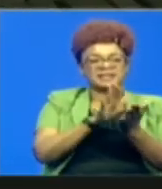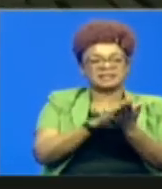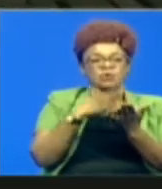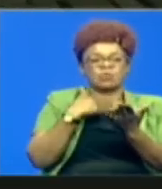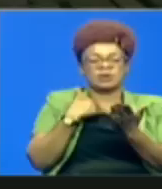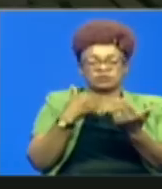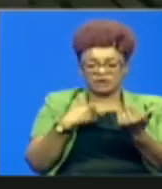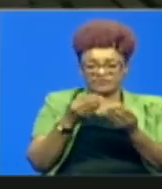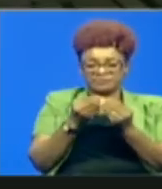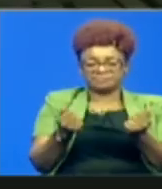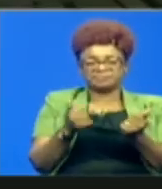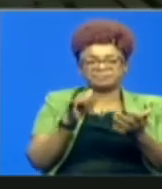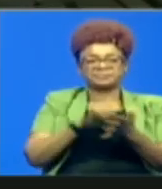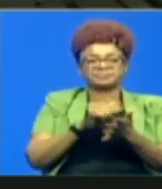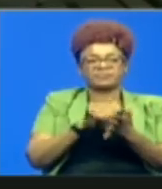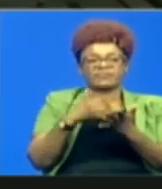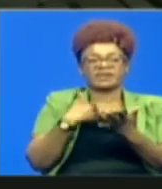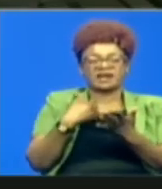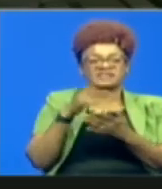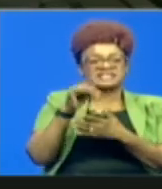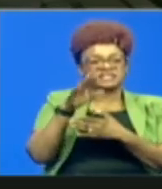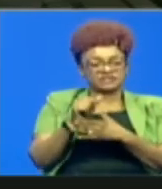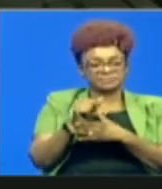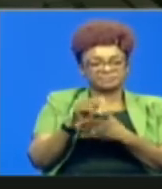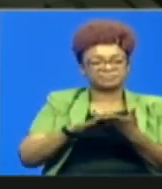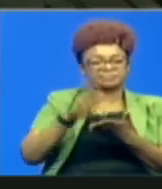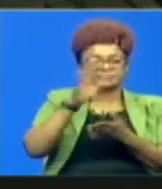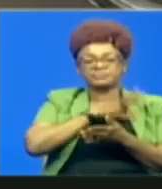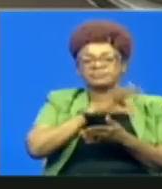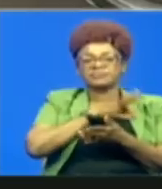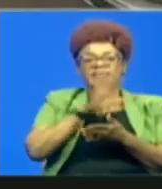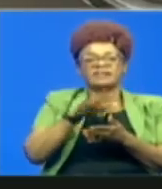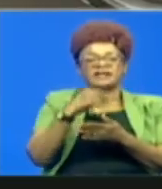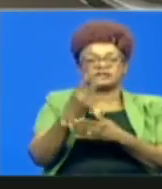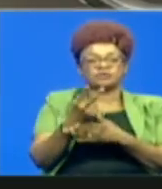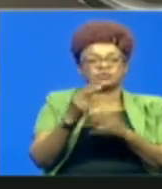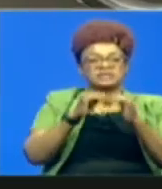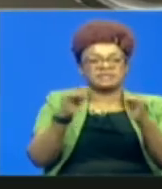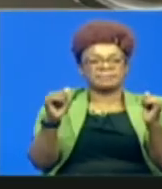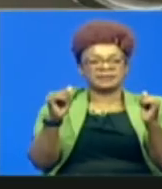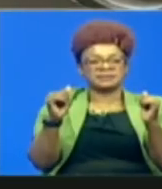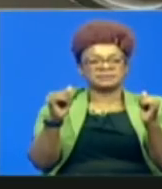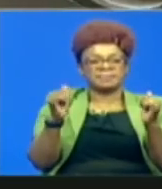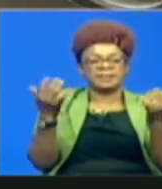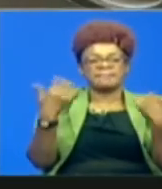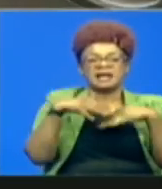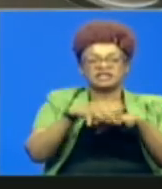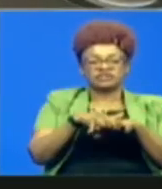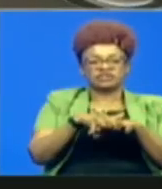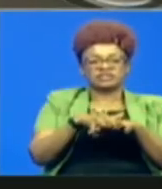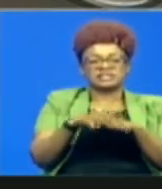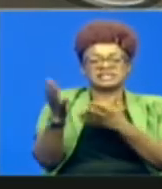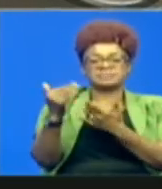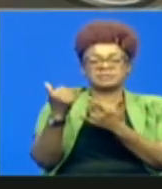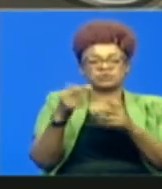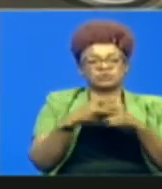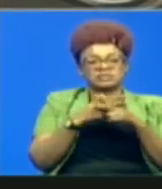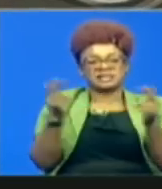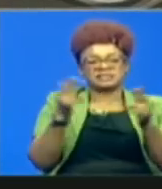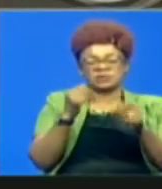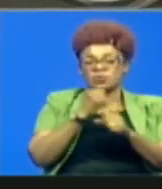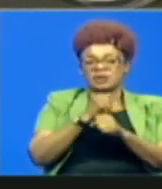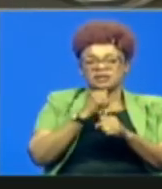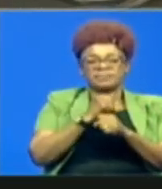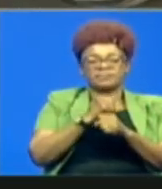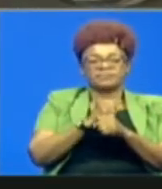an entity that leverages synergies and is more profitable than the two banks separately. The merged entity is expected to commence operations in the